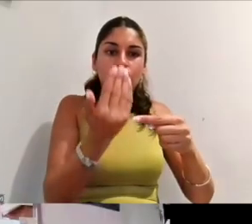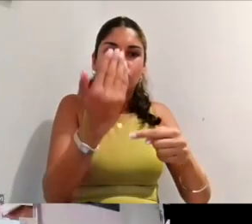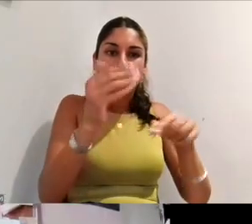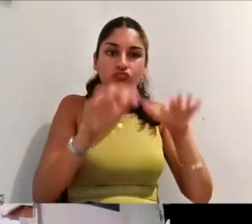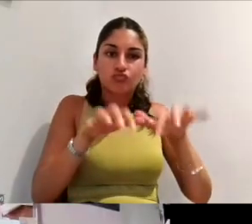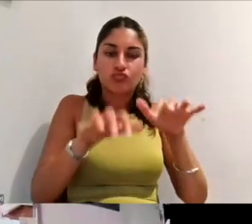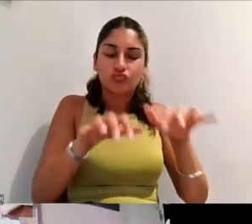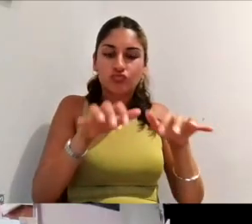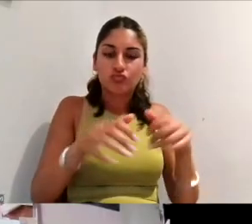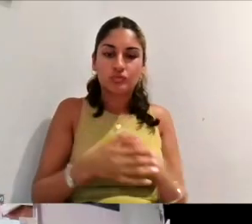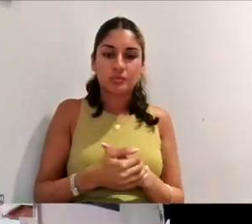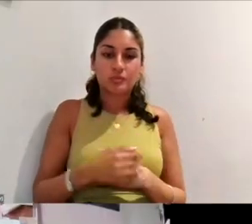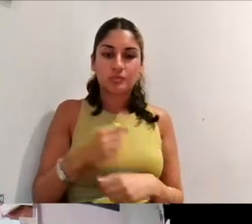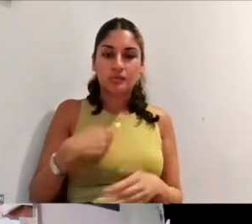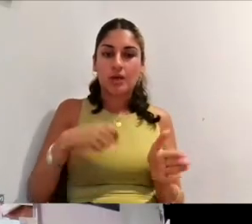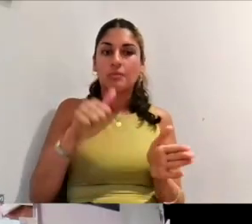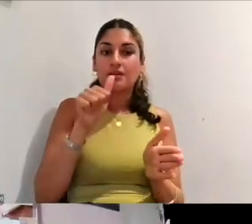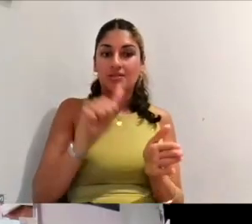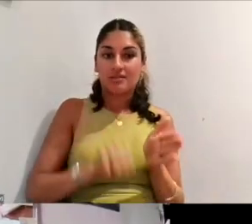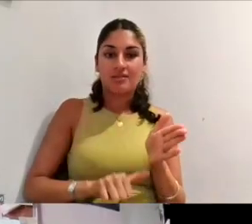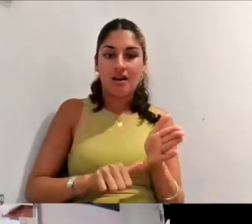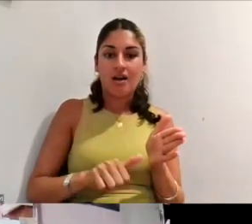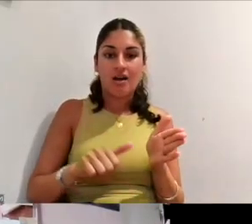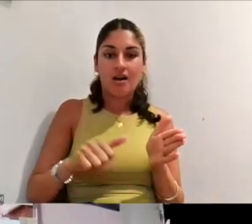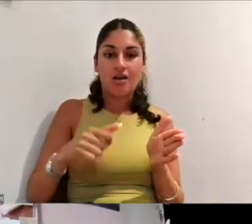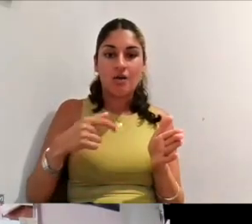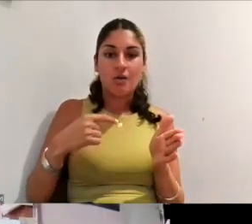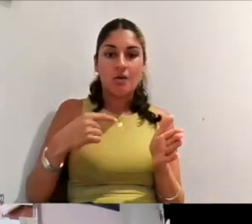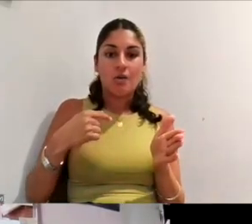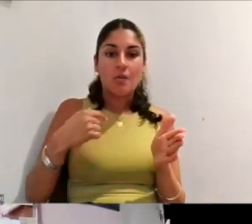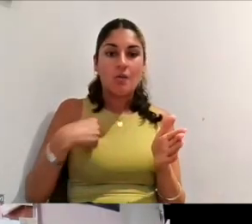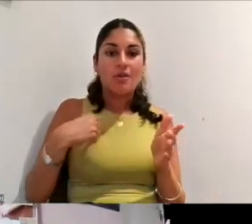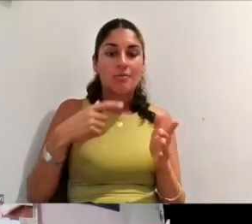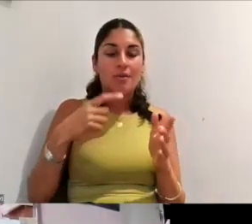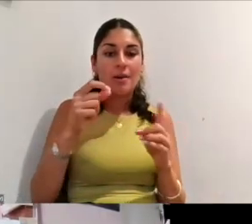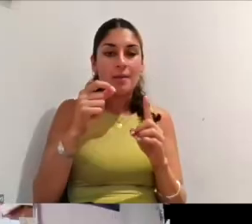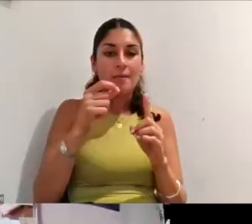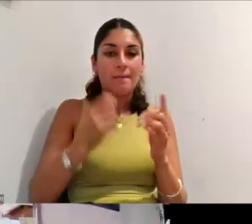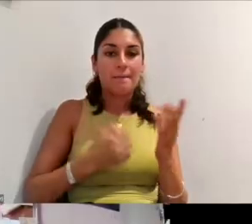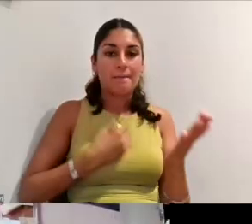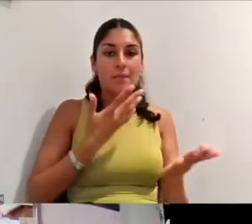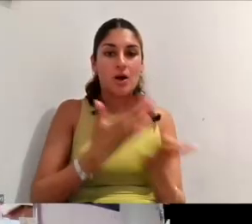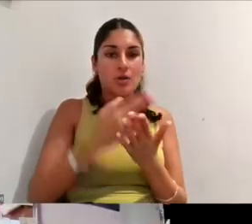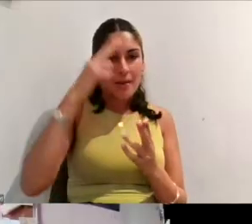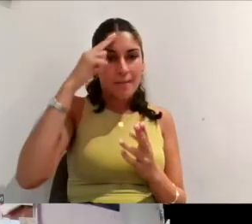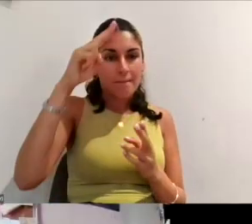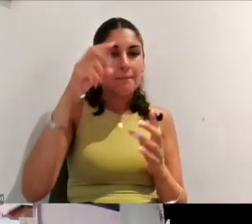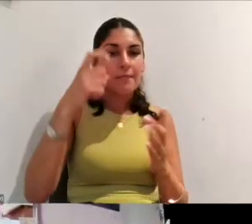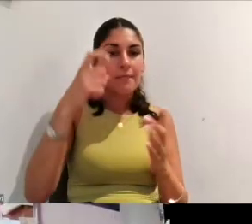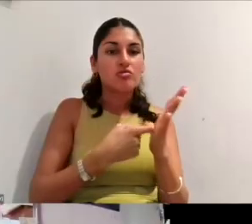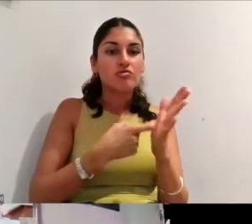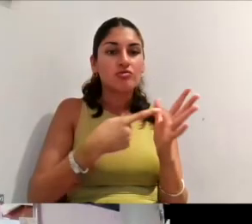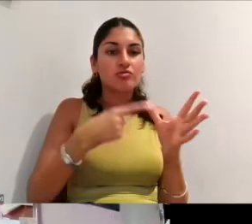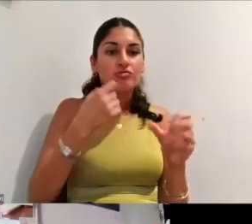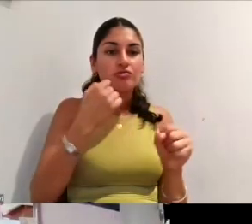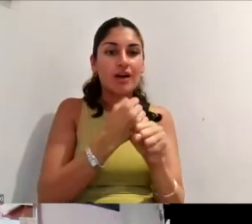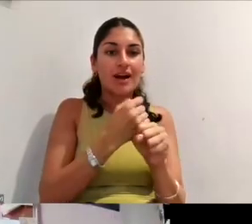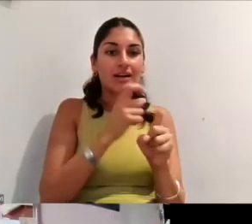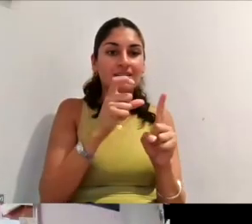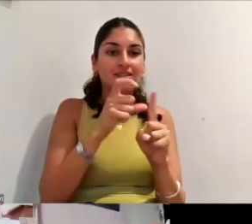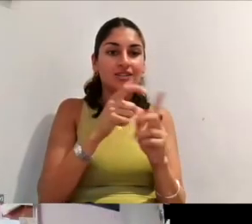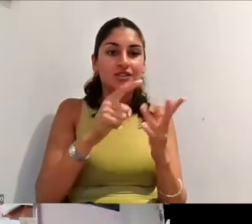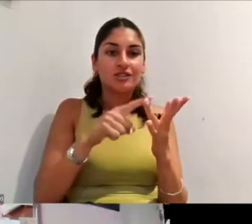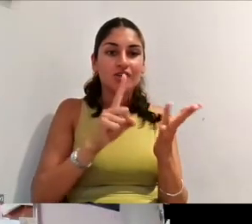called The Rag Doll, and it's in Patchwork,